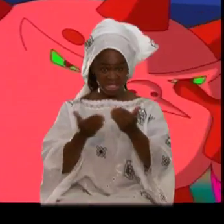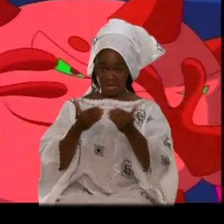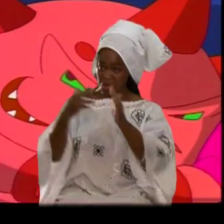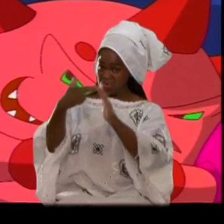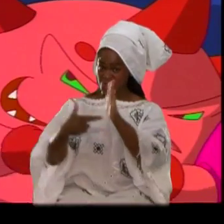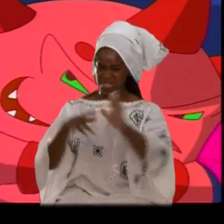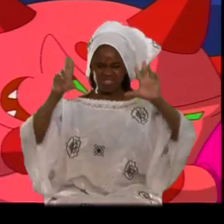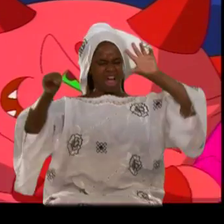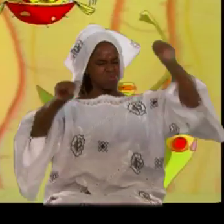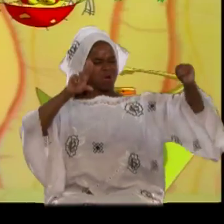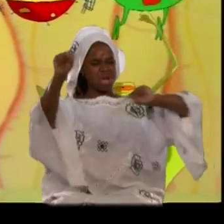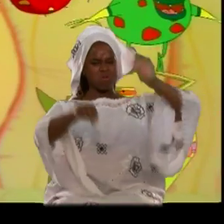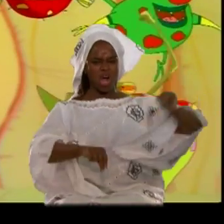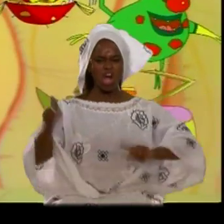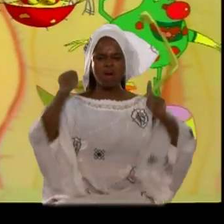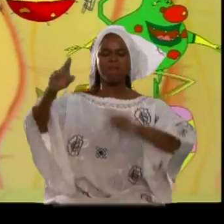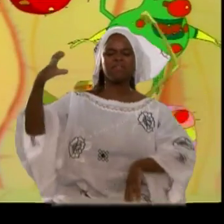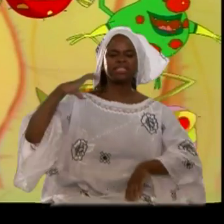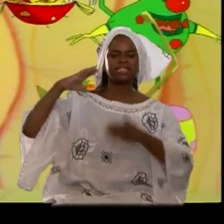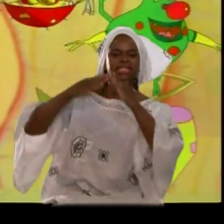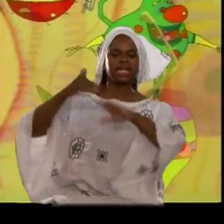will triumph.